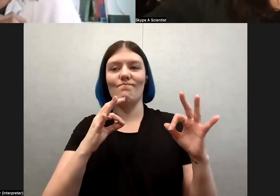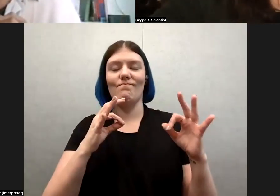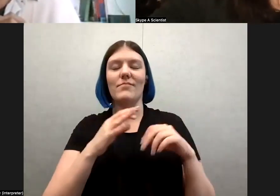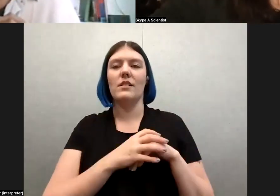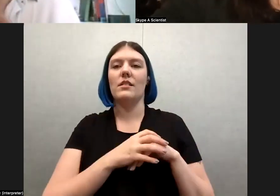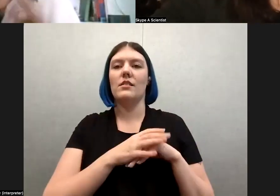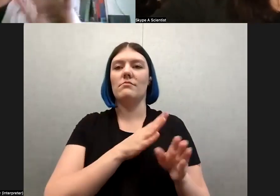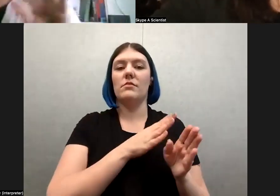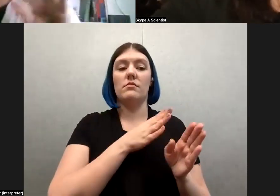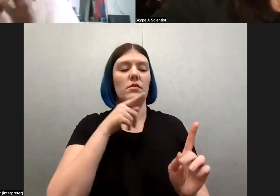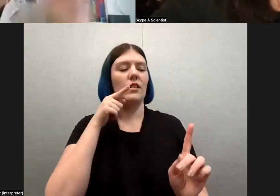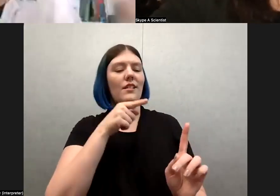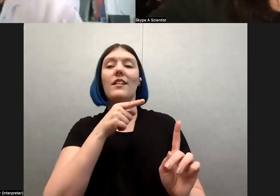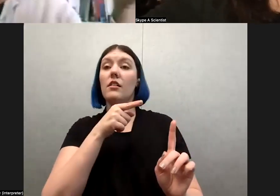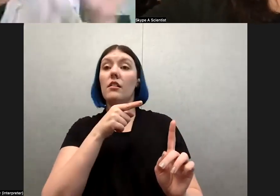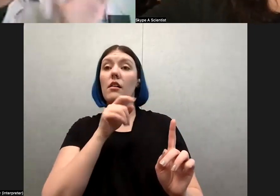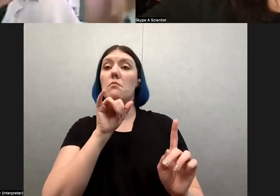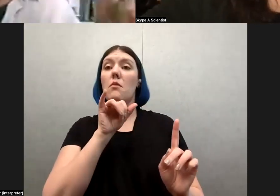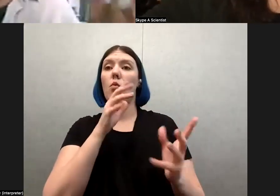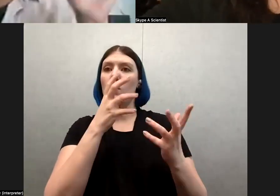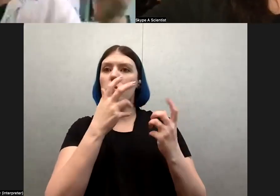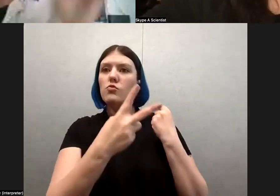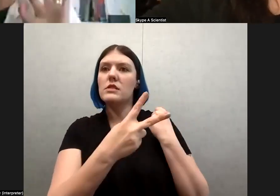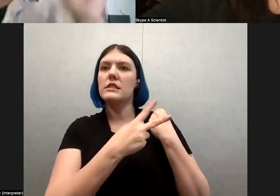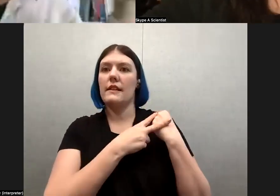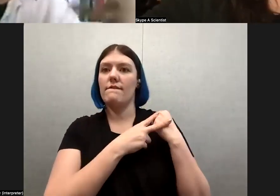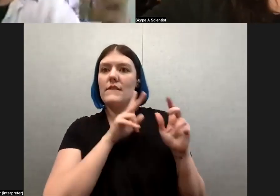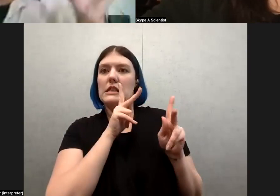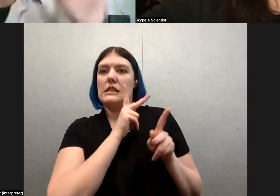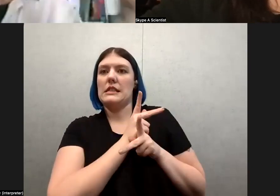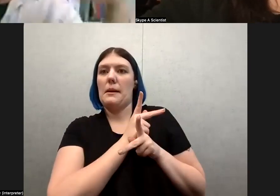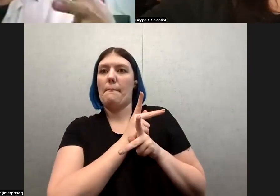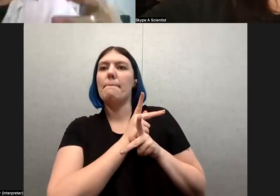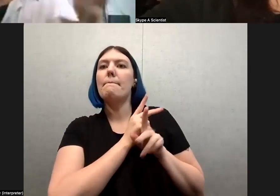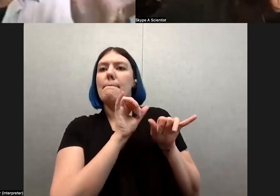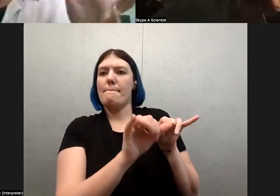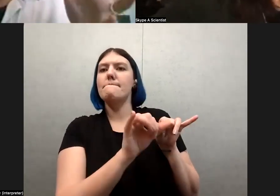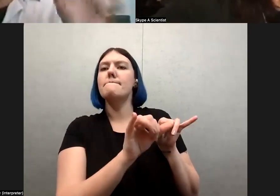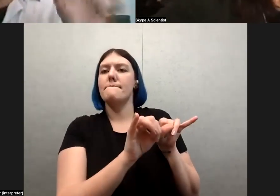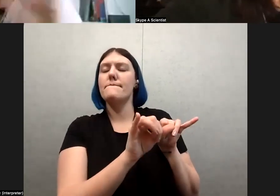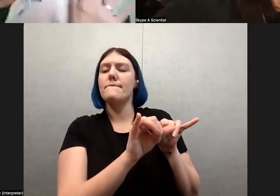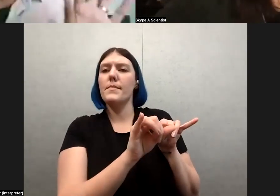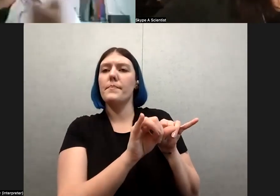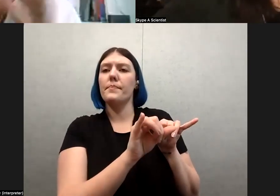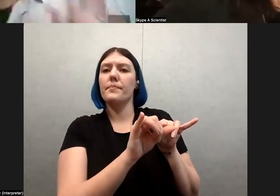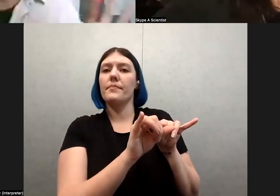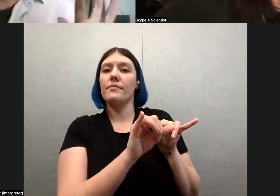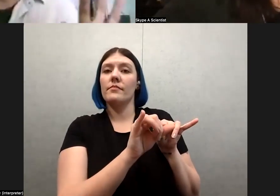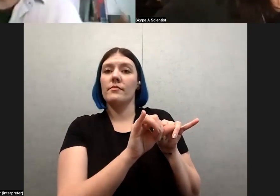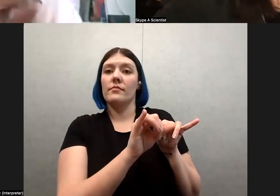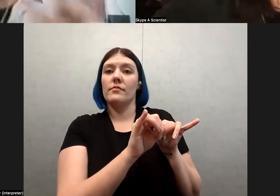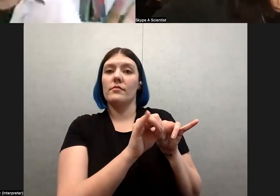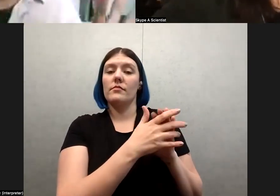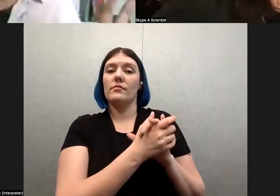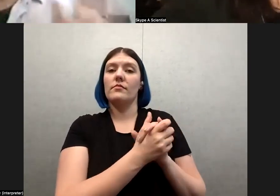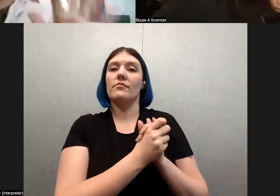Then folks might say, let's save this bit of forest or this bit of prairie or this mountain region, and let's leave it alone.